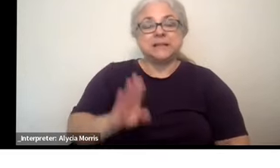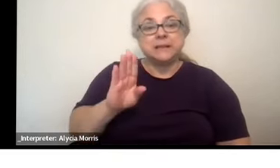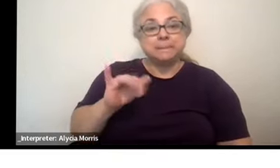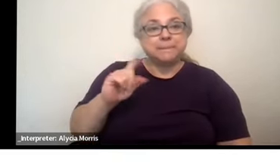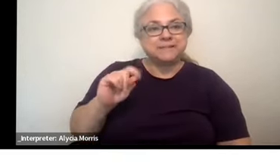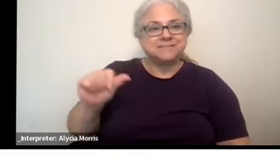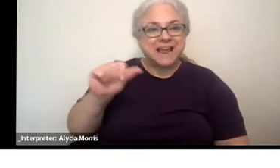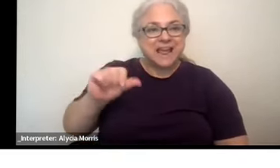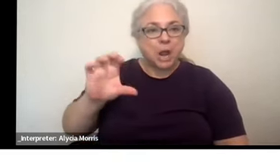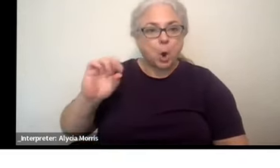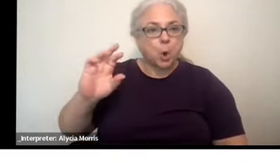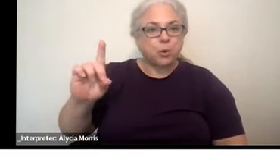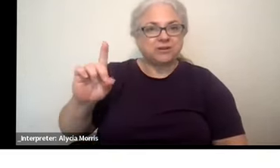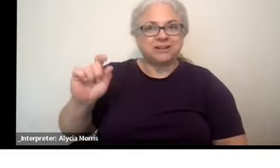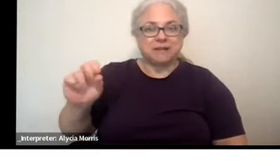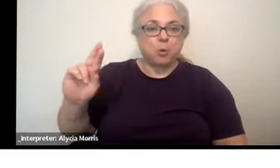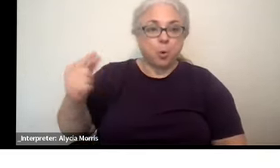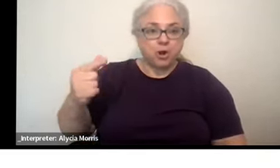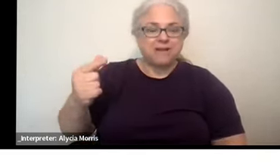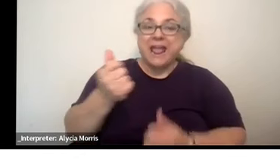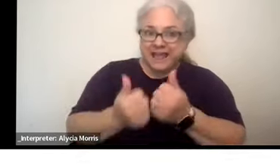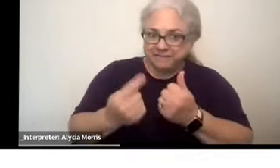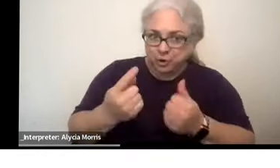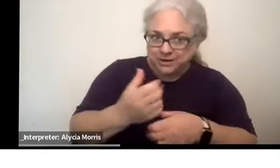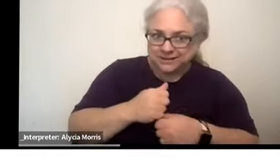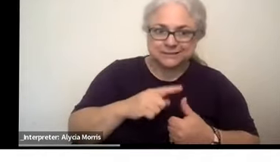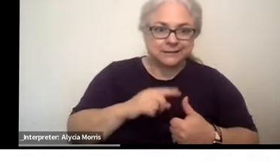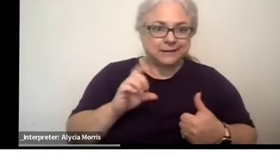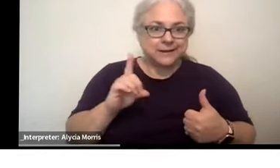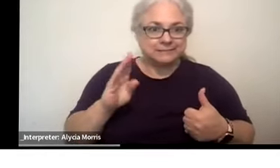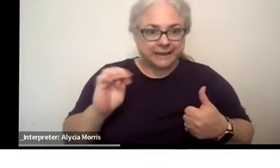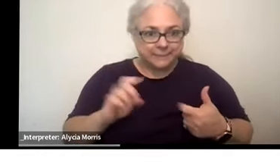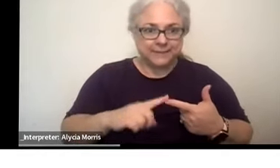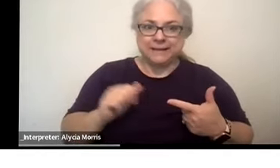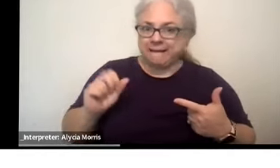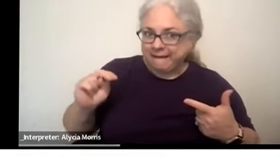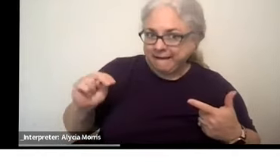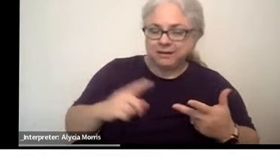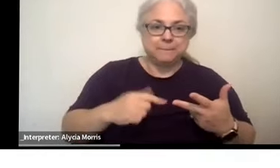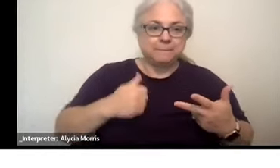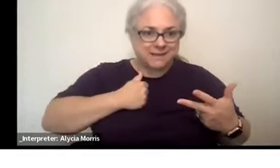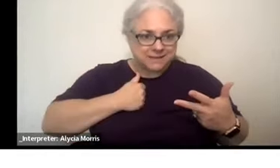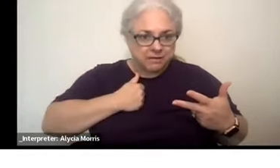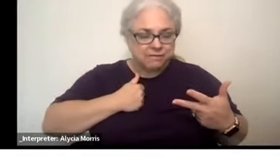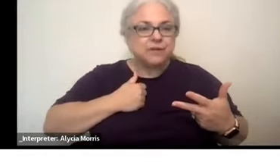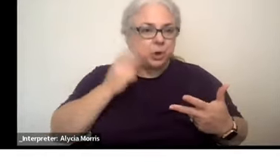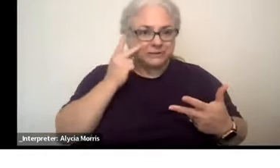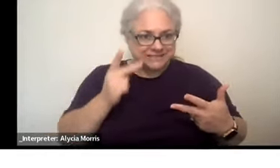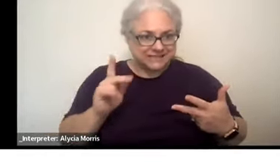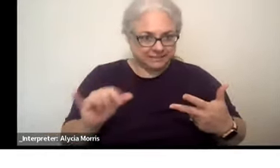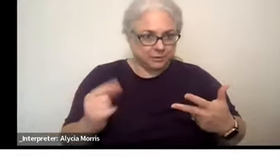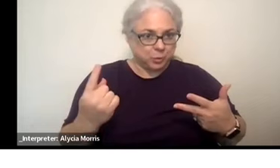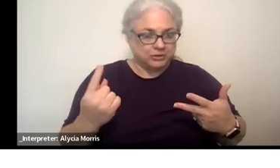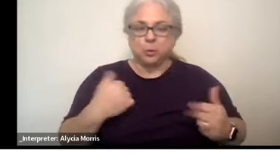BILT@cord.org comes to all of us. So Debbie, Ann, and I can answer your questions as they arise. You can